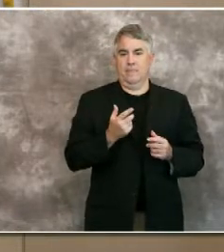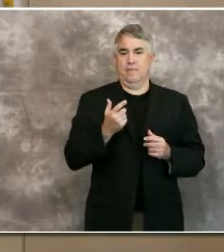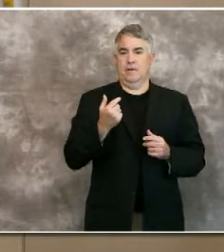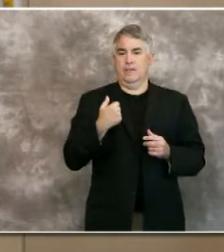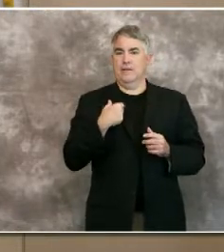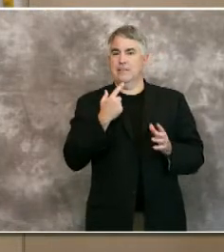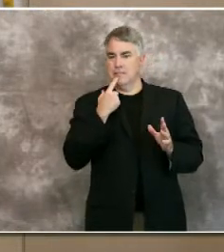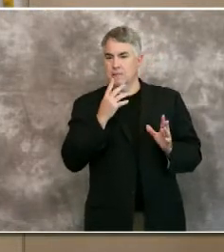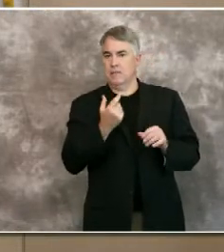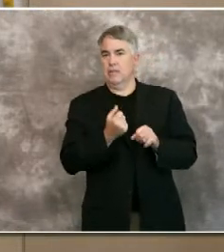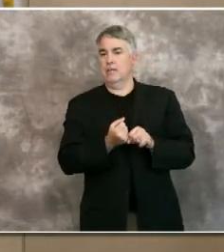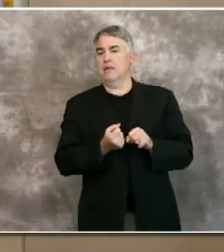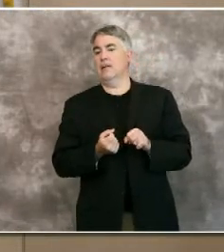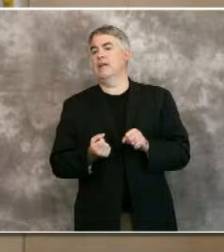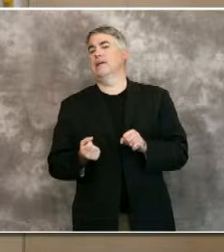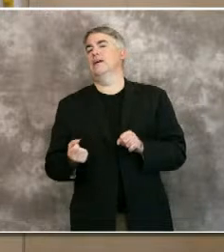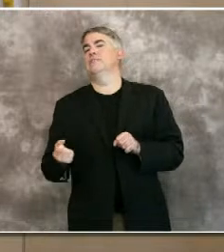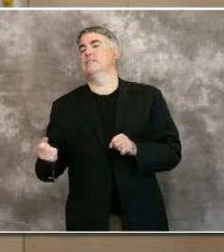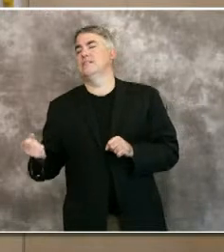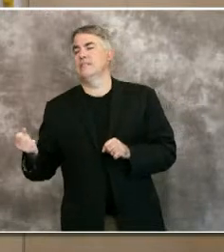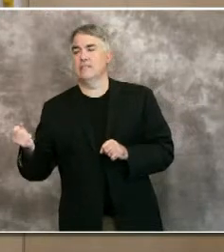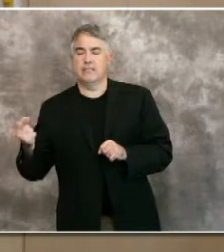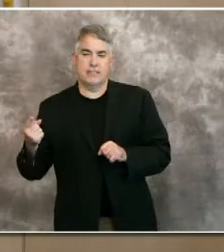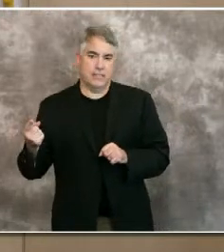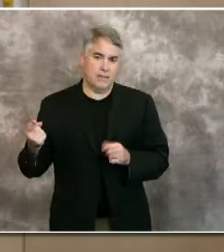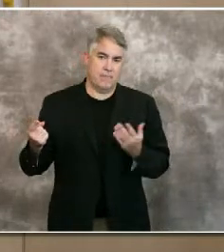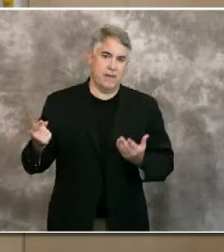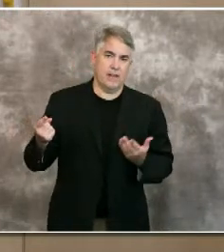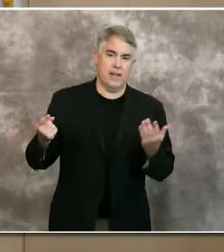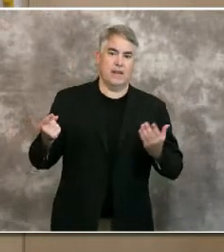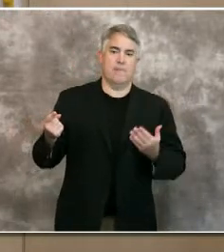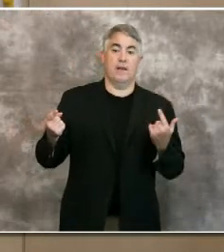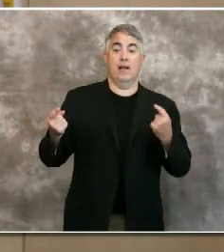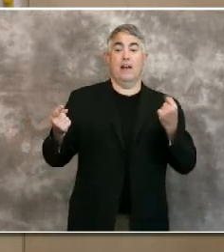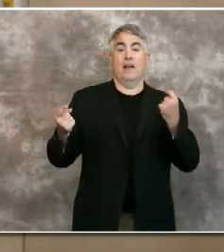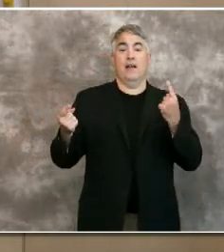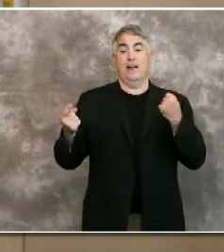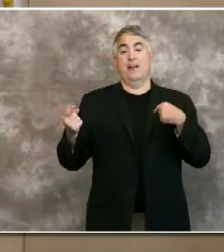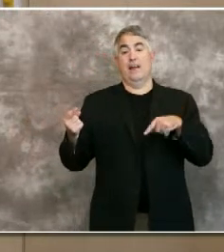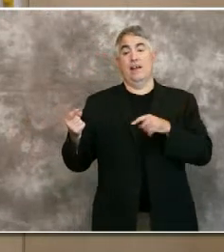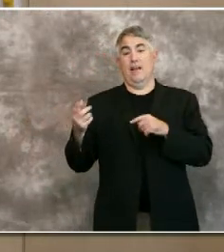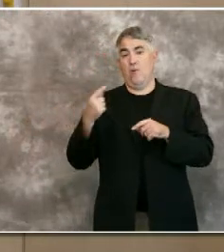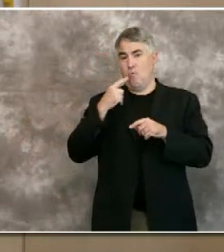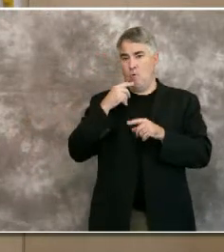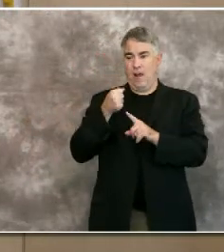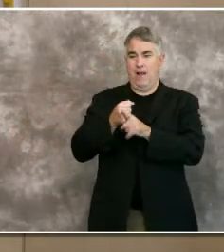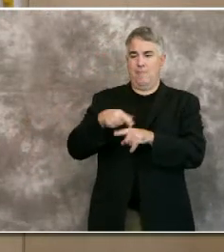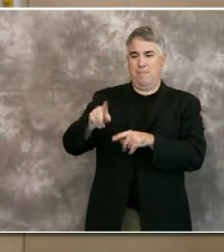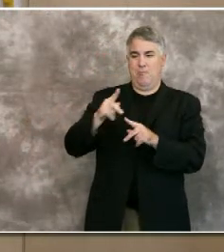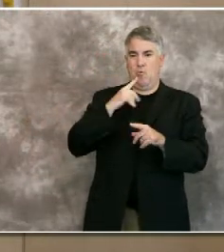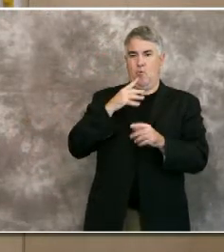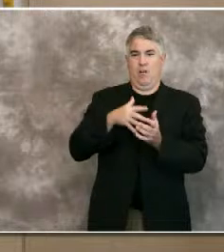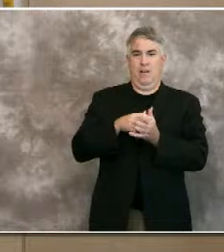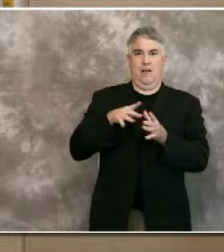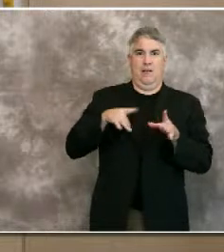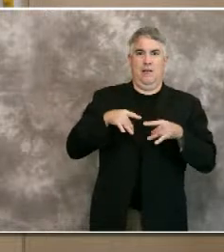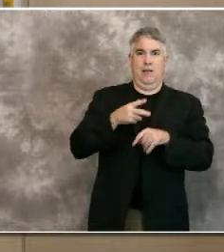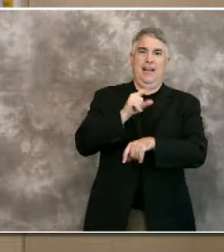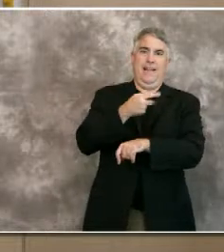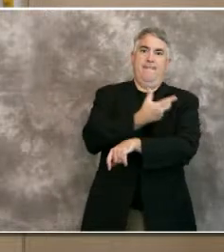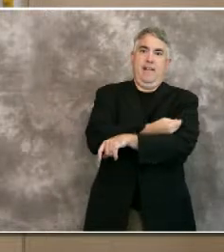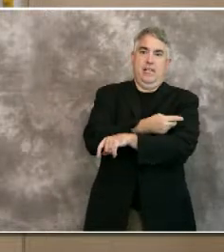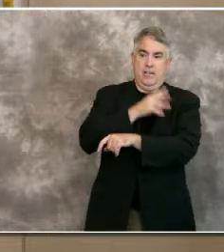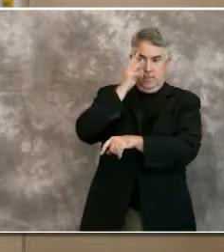And with the individuals that are infected, and then with individuals that are vaccinated once an